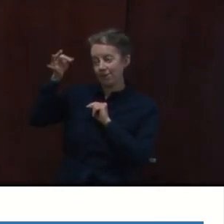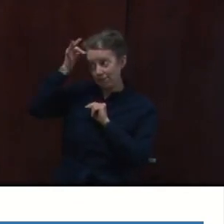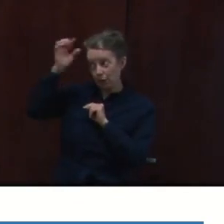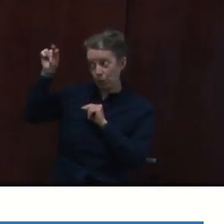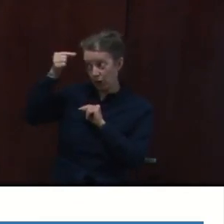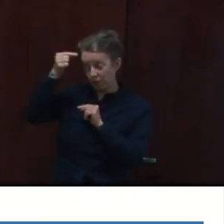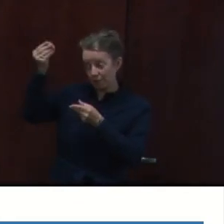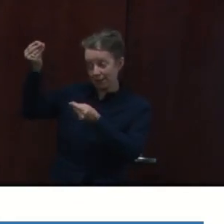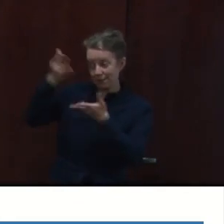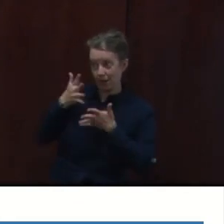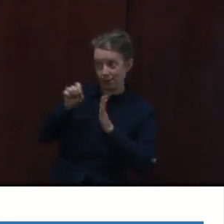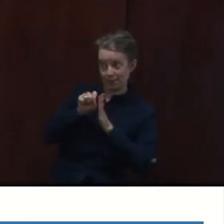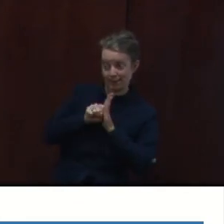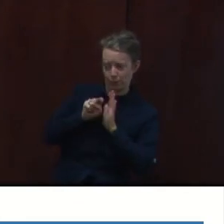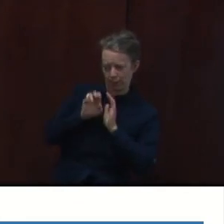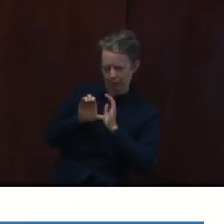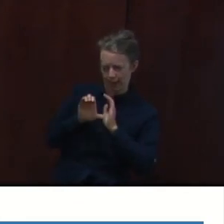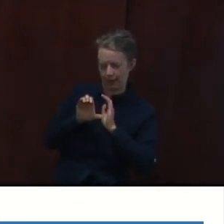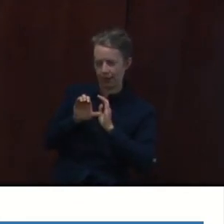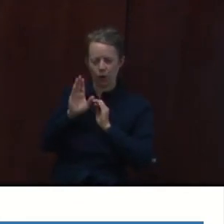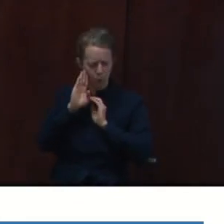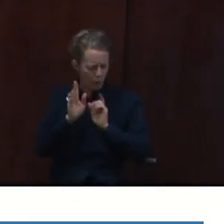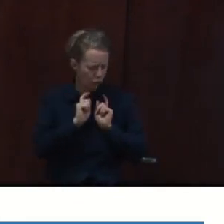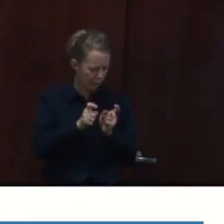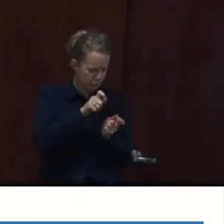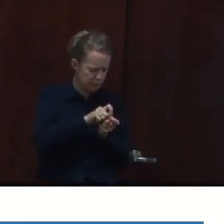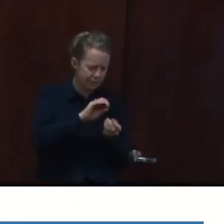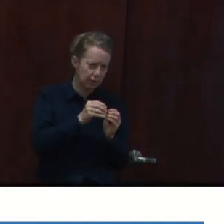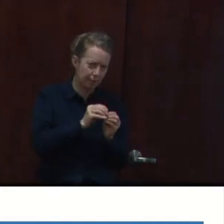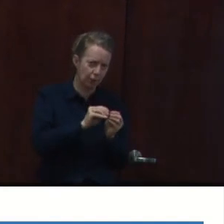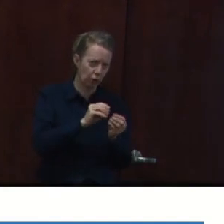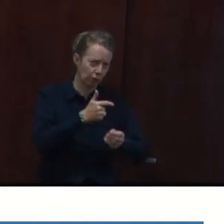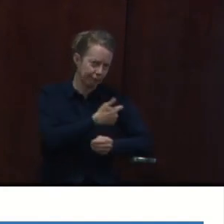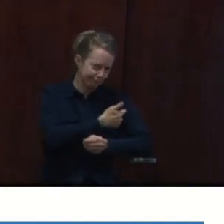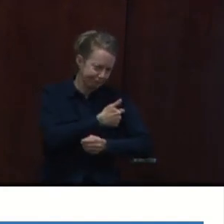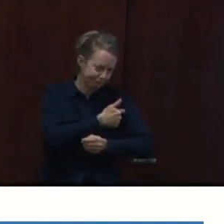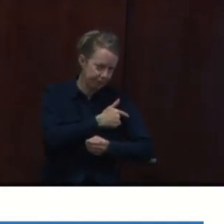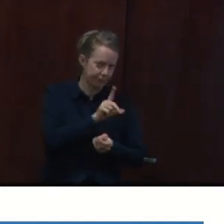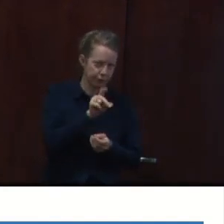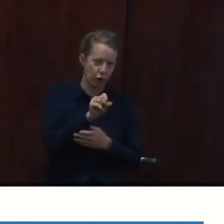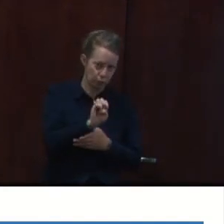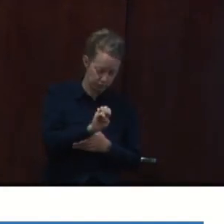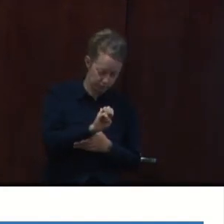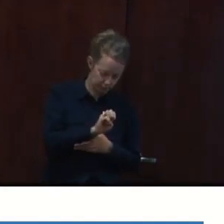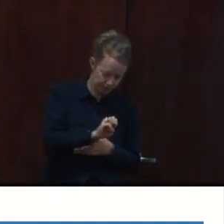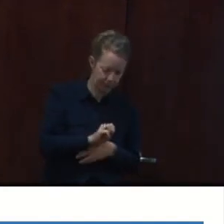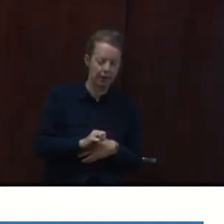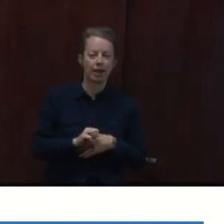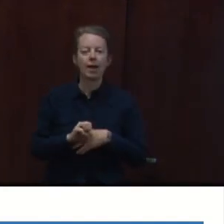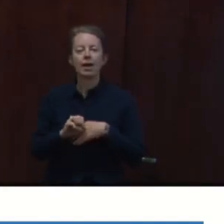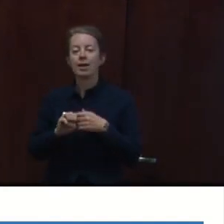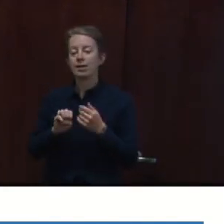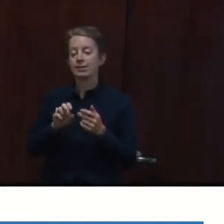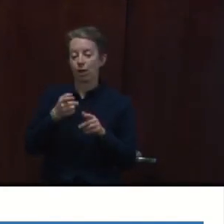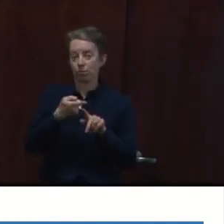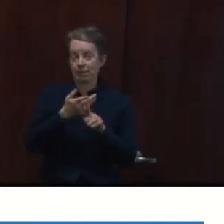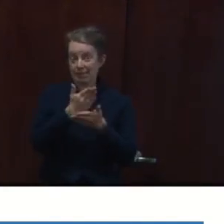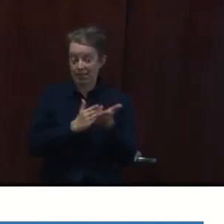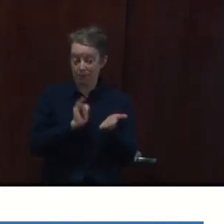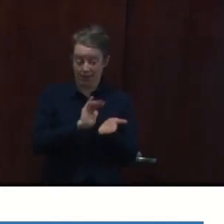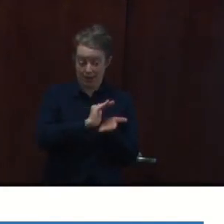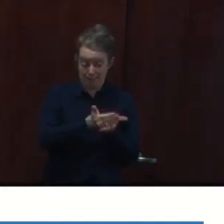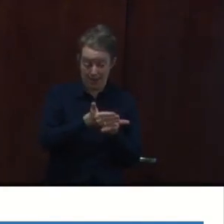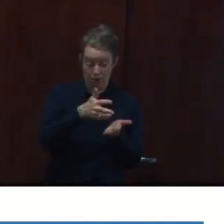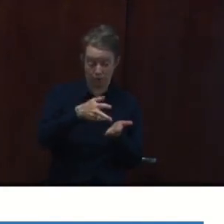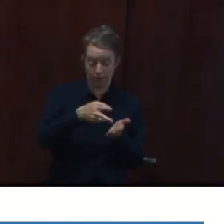state of North Carolina, you get X amount of doses. Off the top of that allotment to North Carolina has to go the